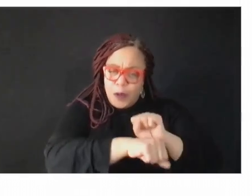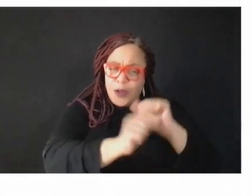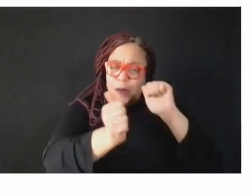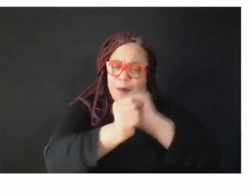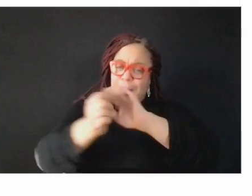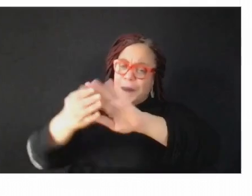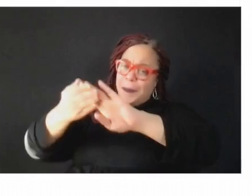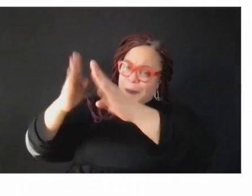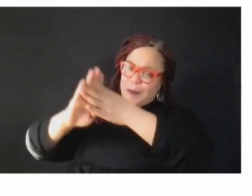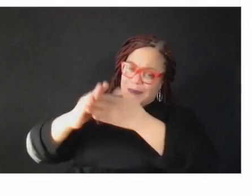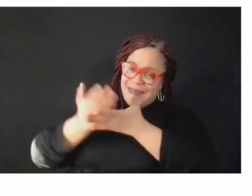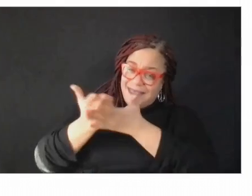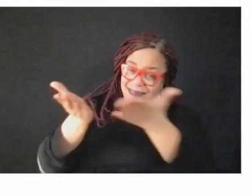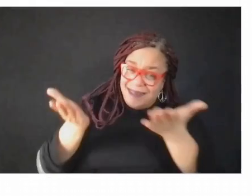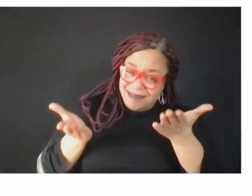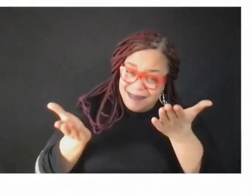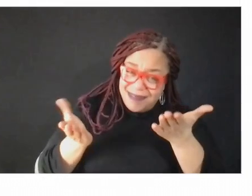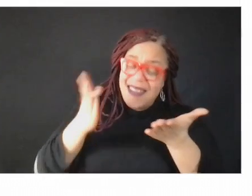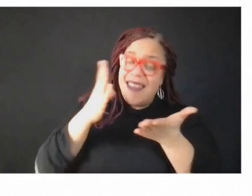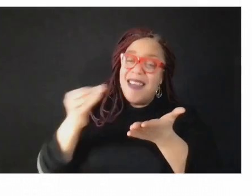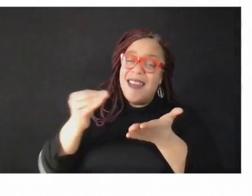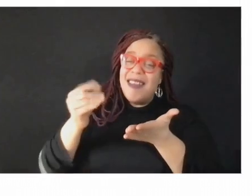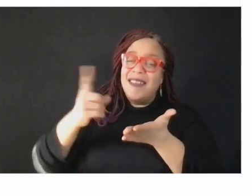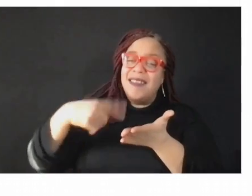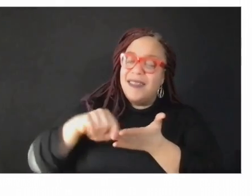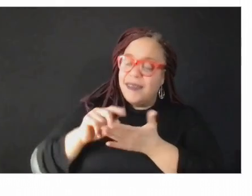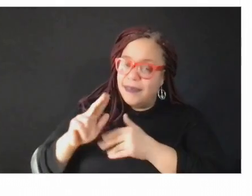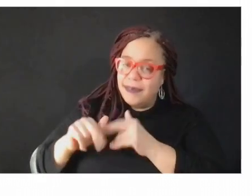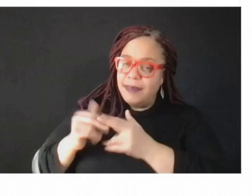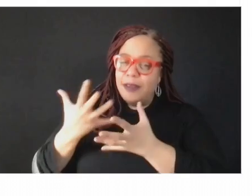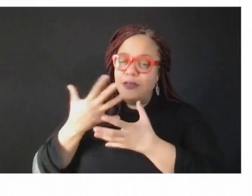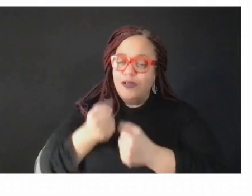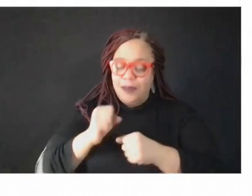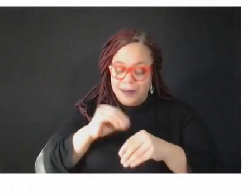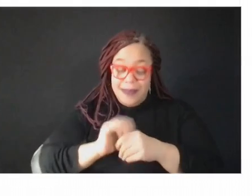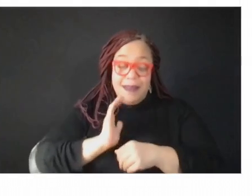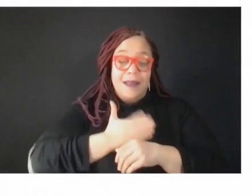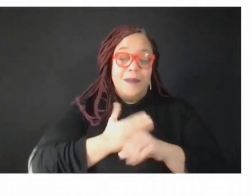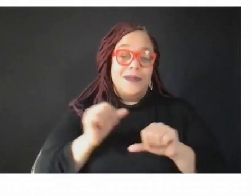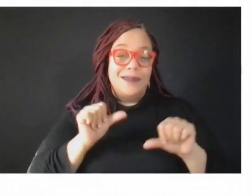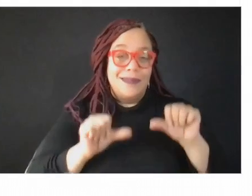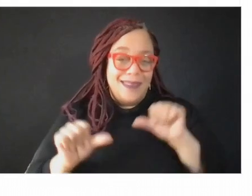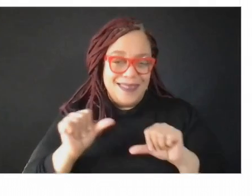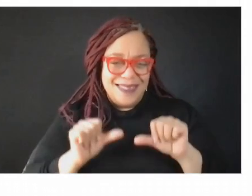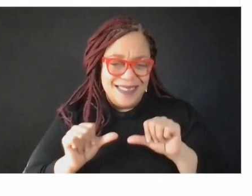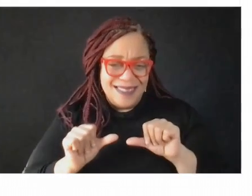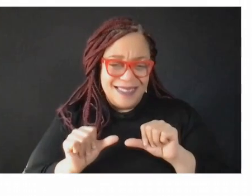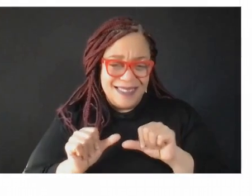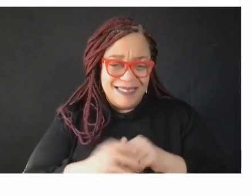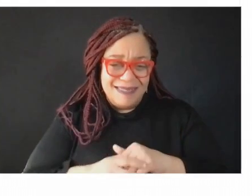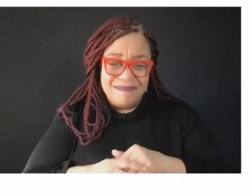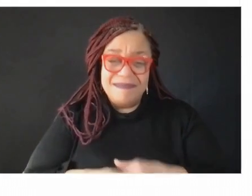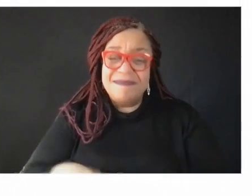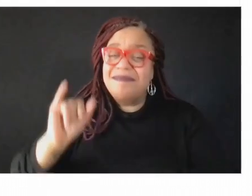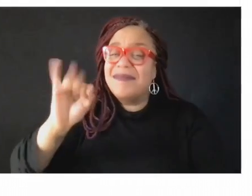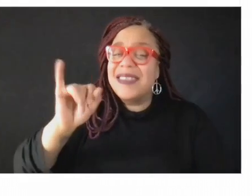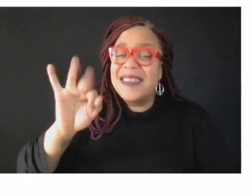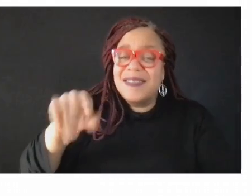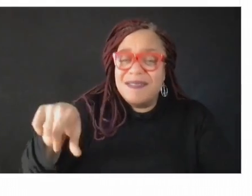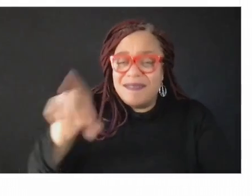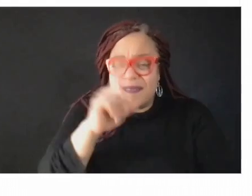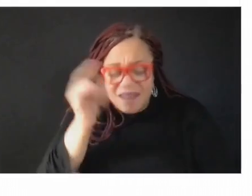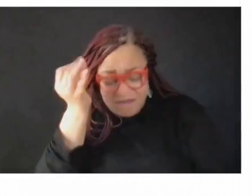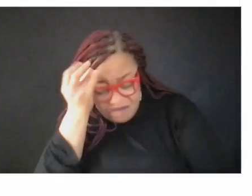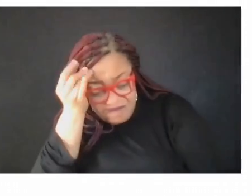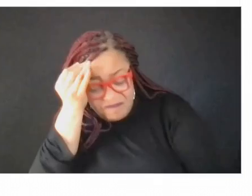science? So I just have to say, you know, if you've got suggestions or comments, feel free to share it with the